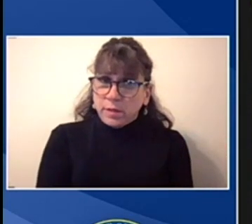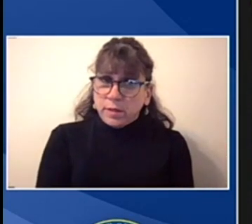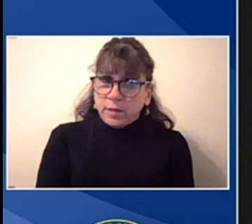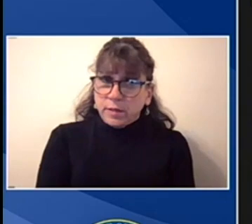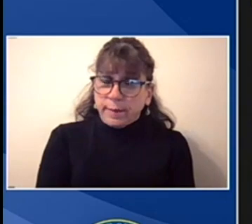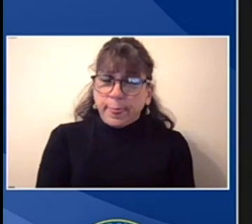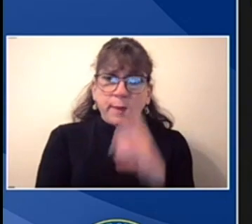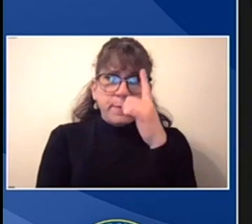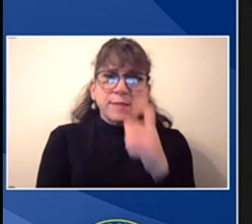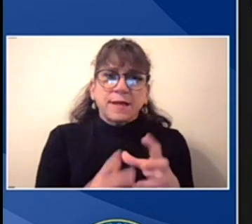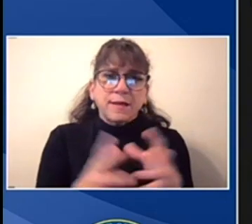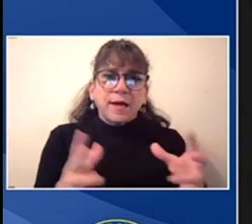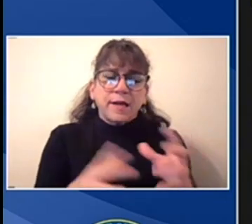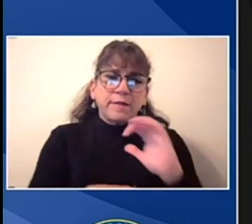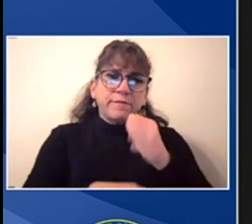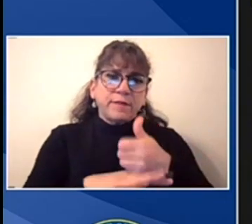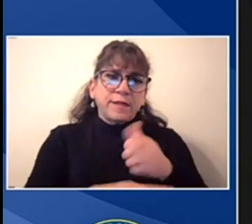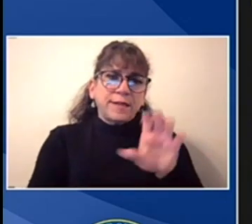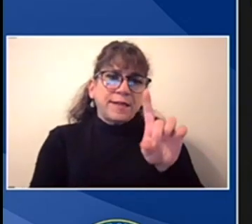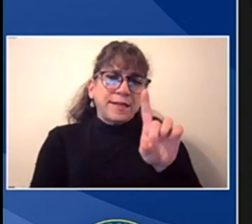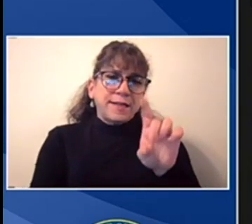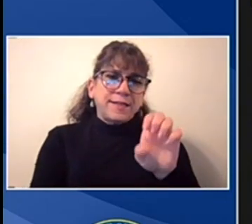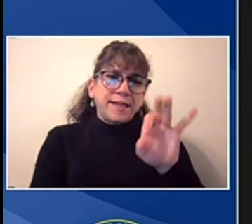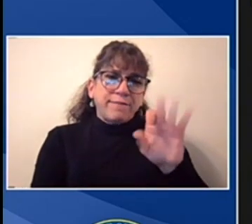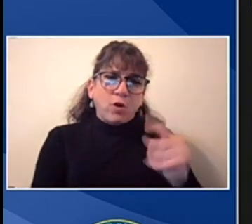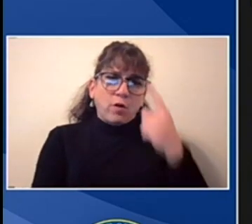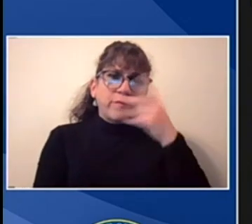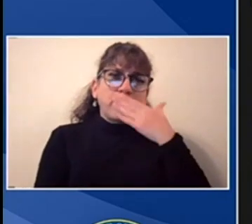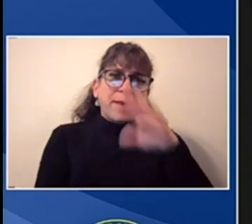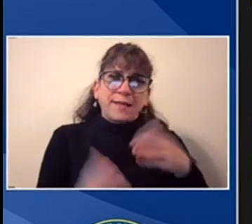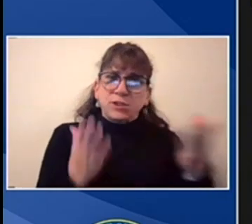Since a lot of default is for bad servicing.